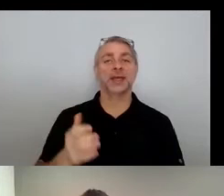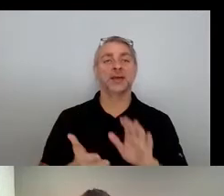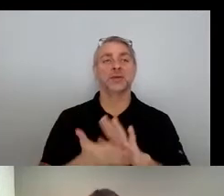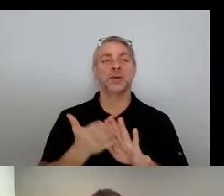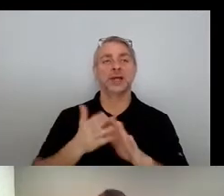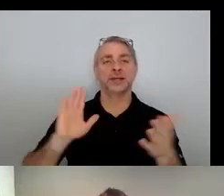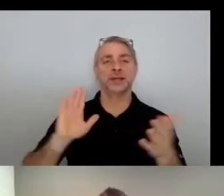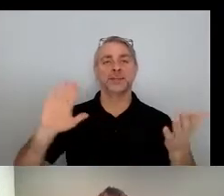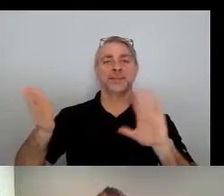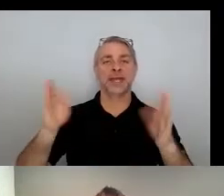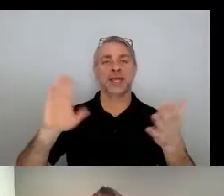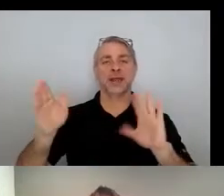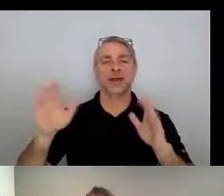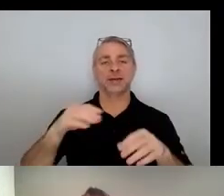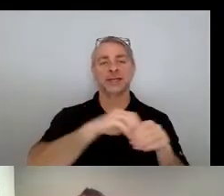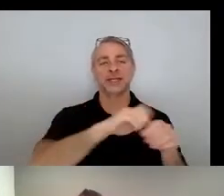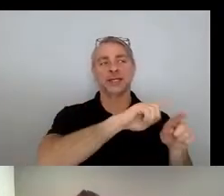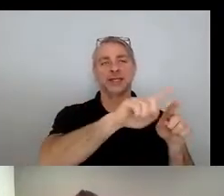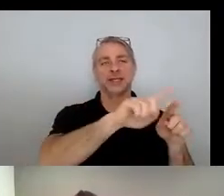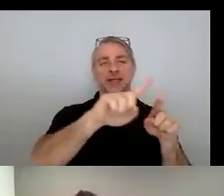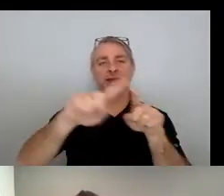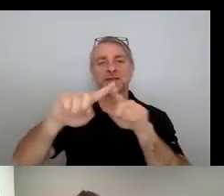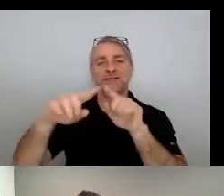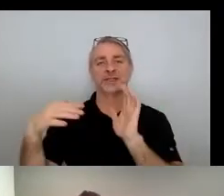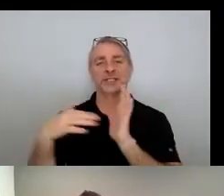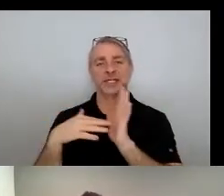studies. And so